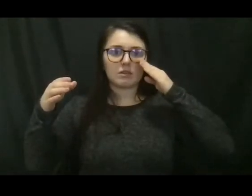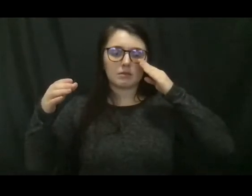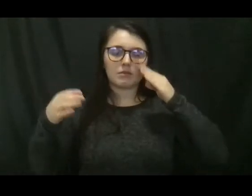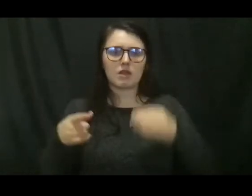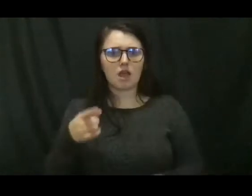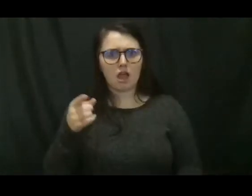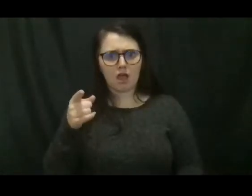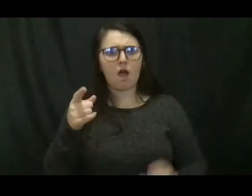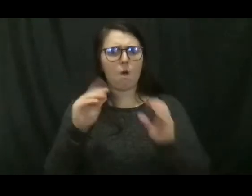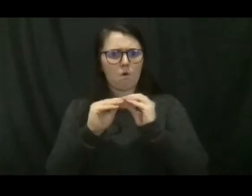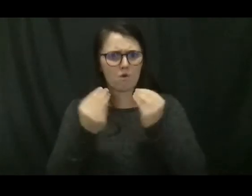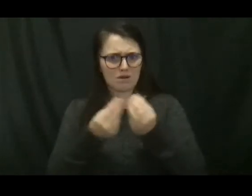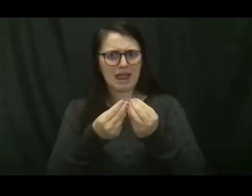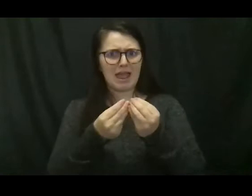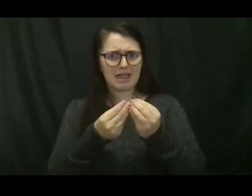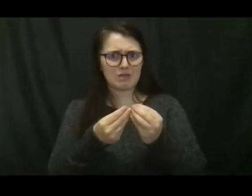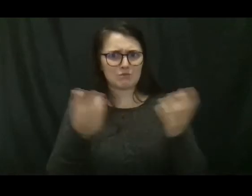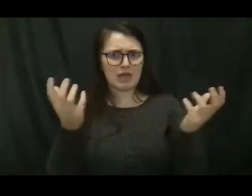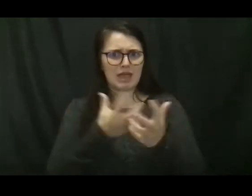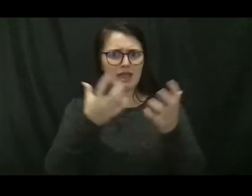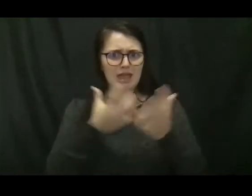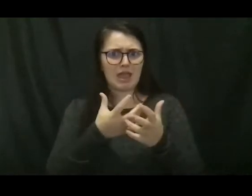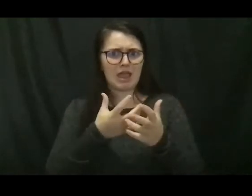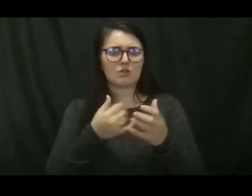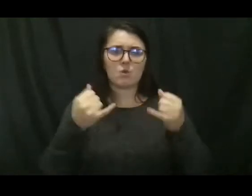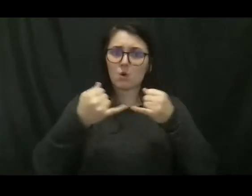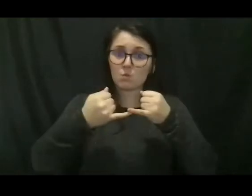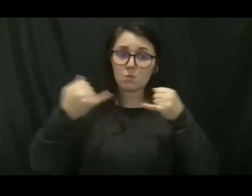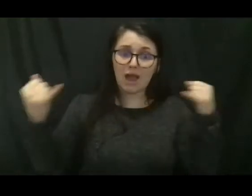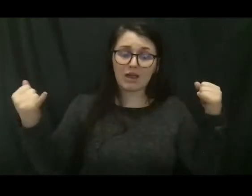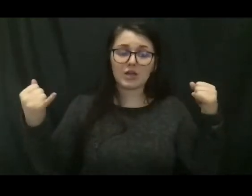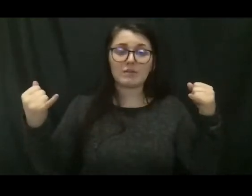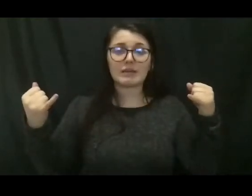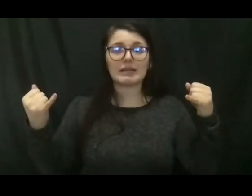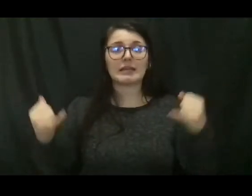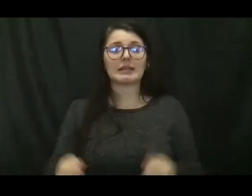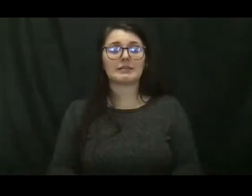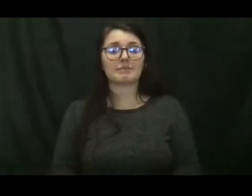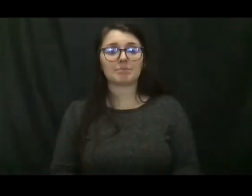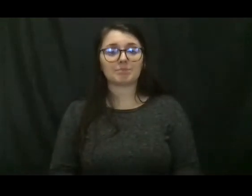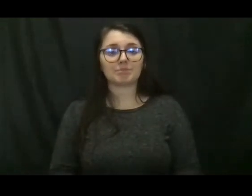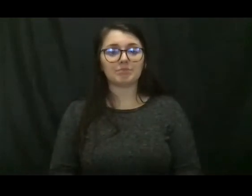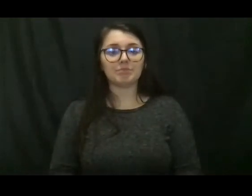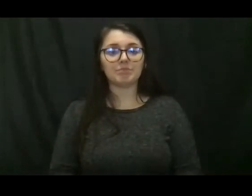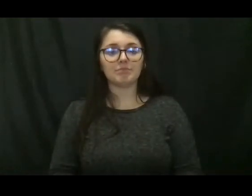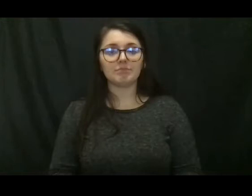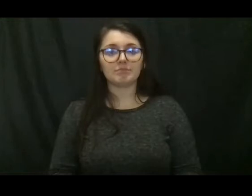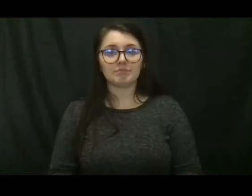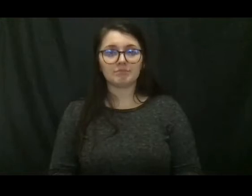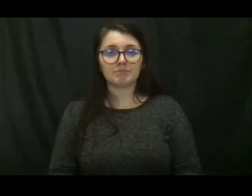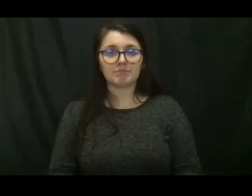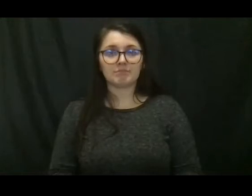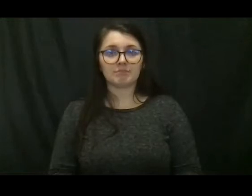organization. Obviously, wiring. This is the wiring department. We've got